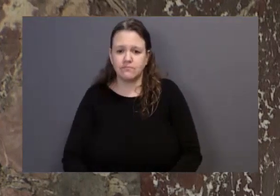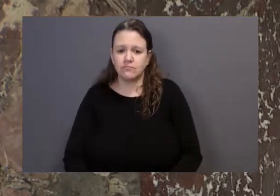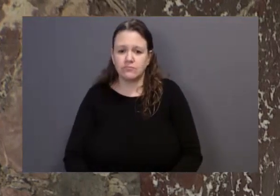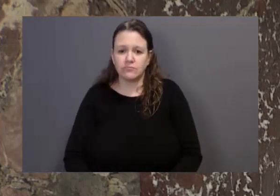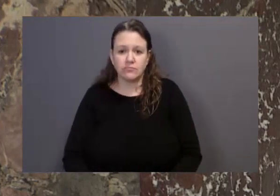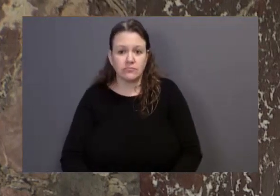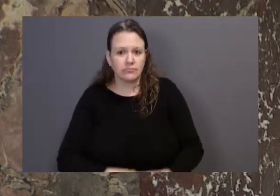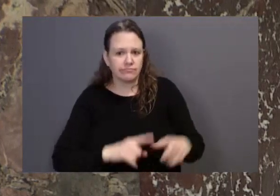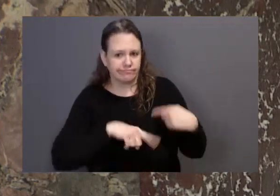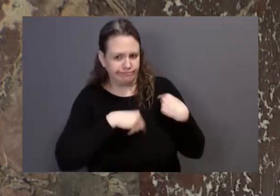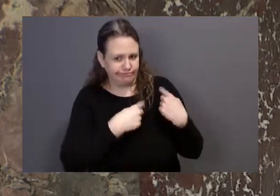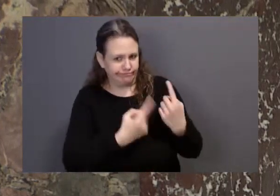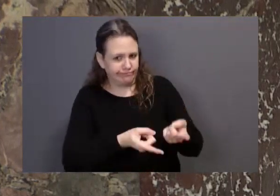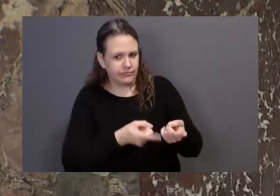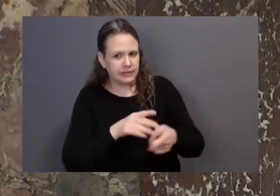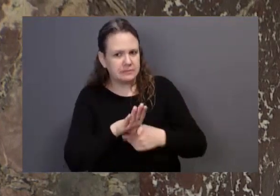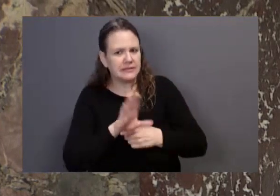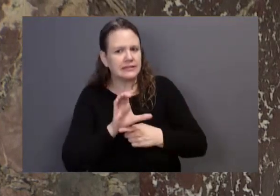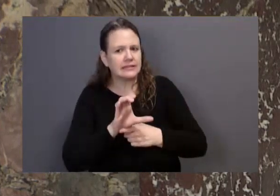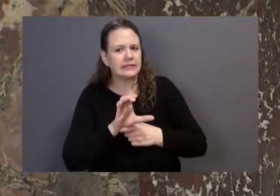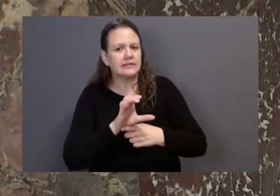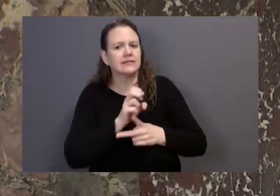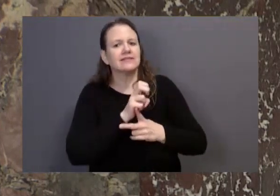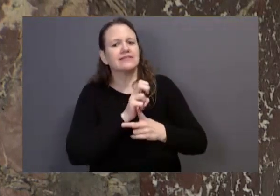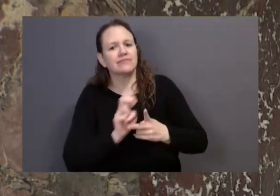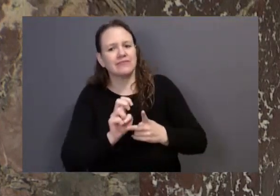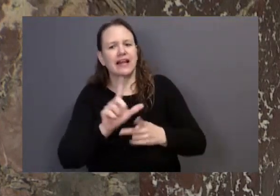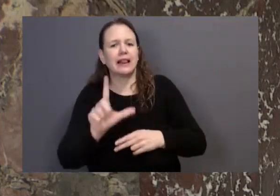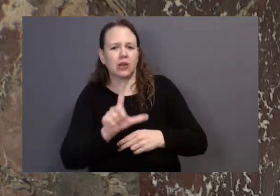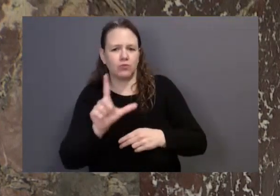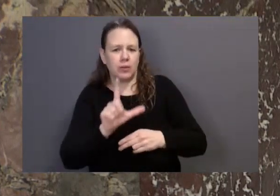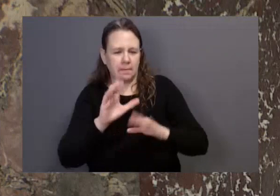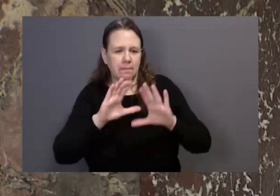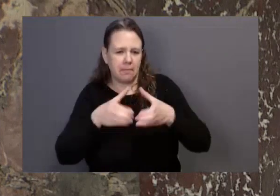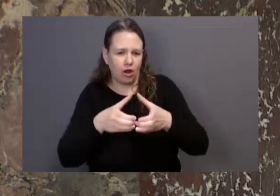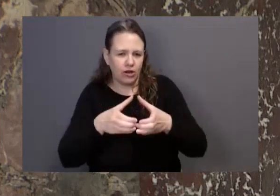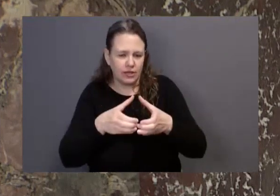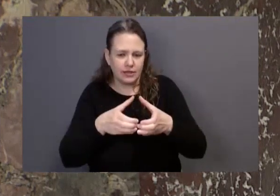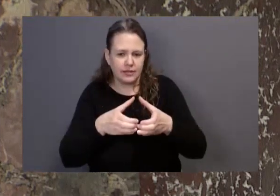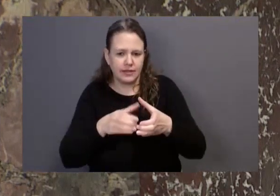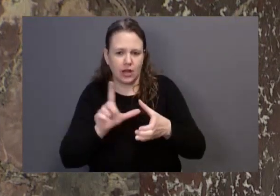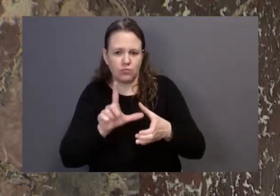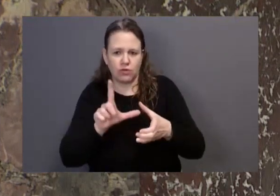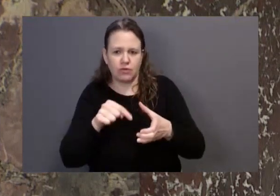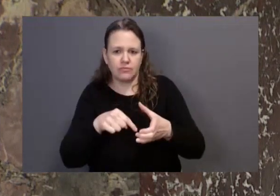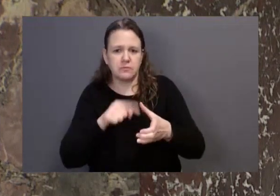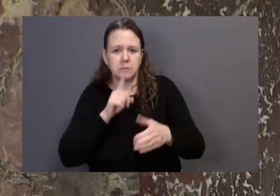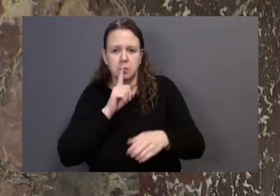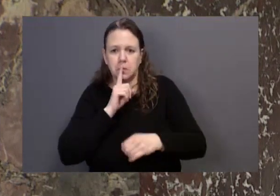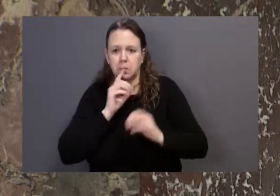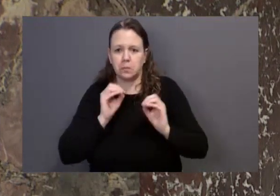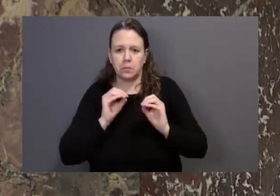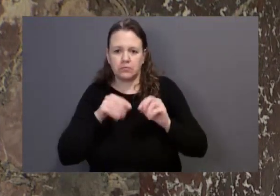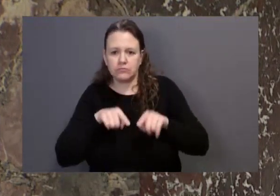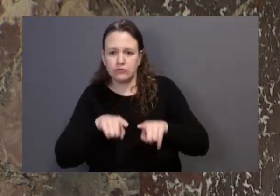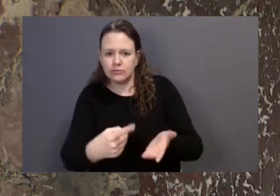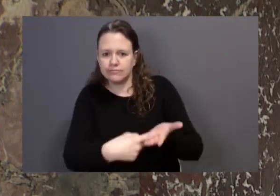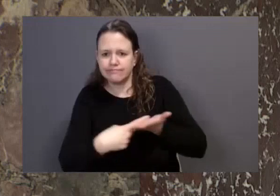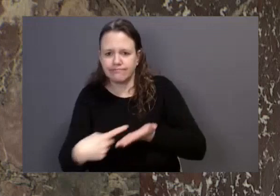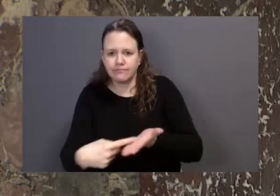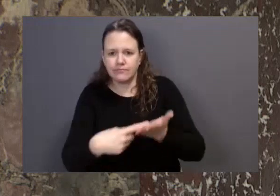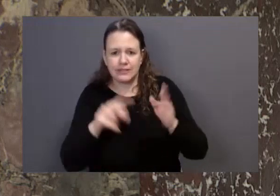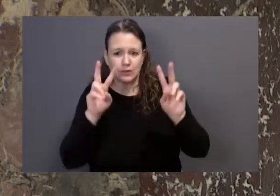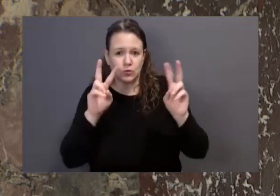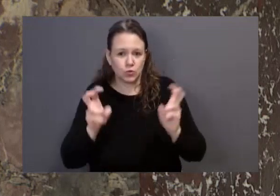now the BC UPs, not saying anything during the all-party committee where we canvassed all these issues around how do we keep people alive, get